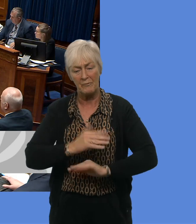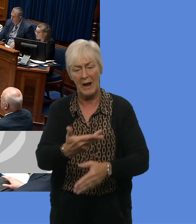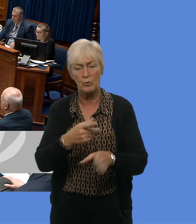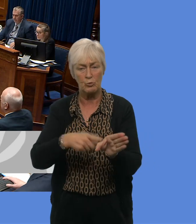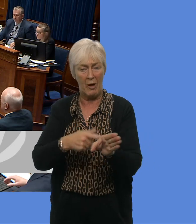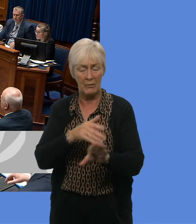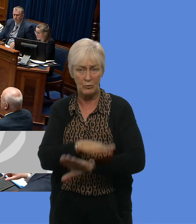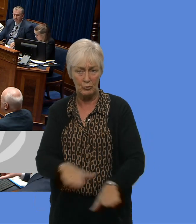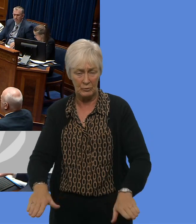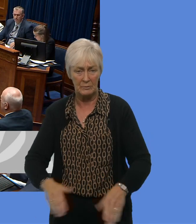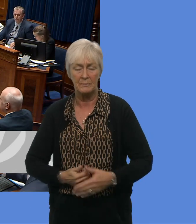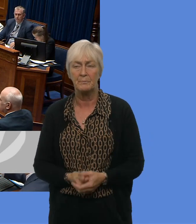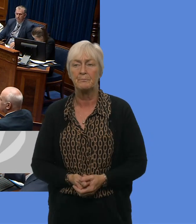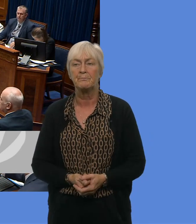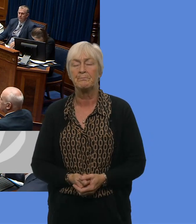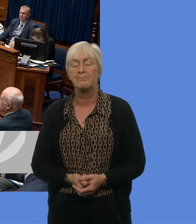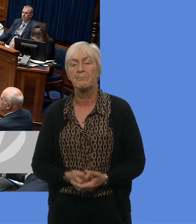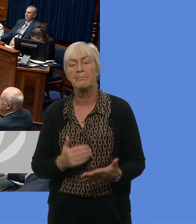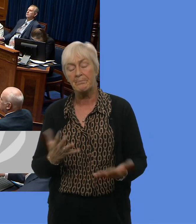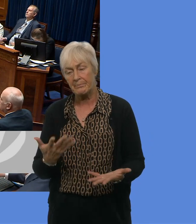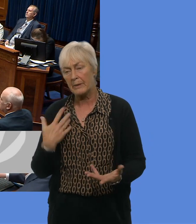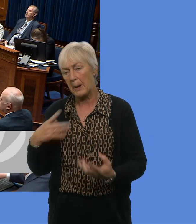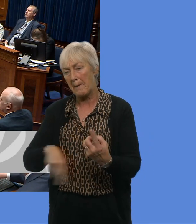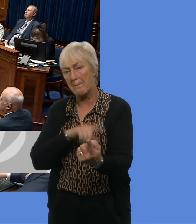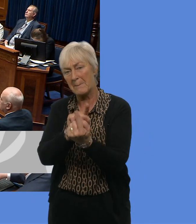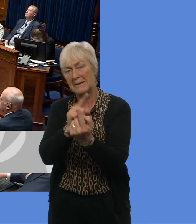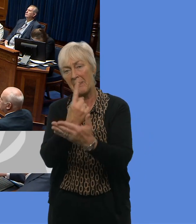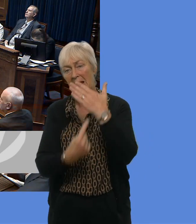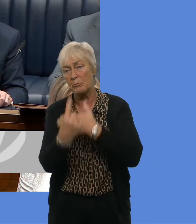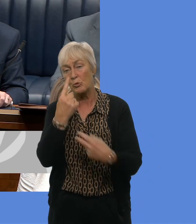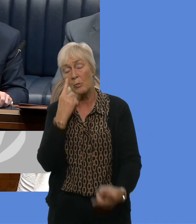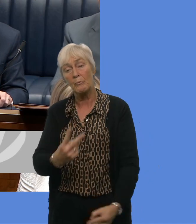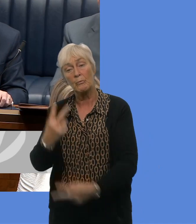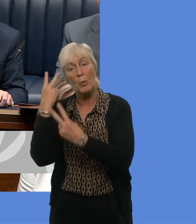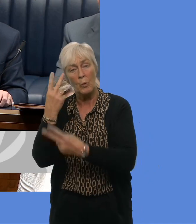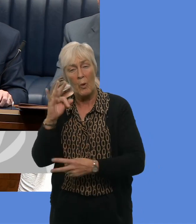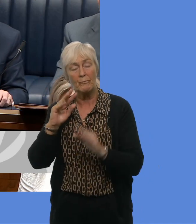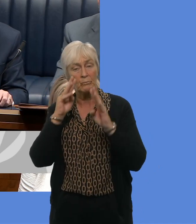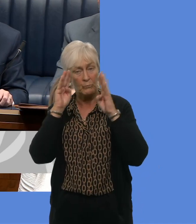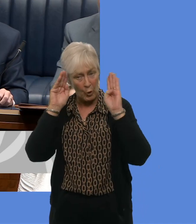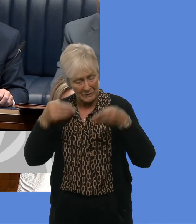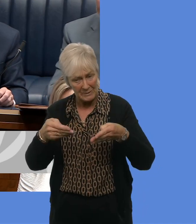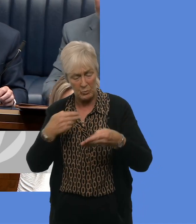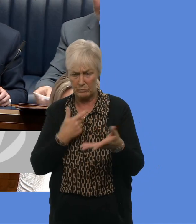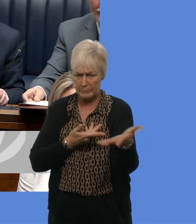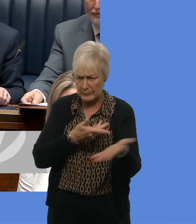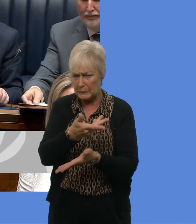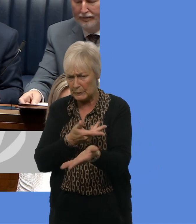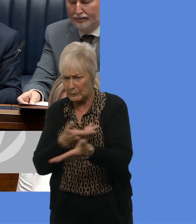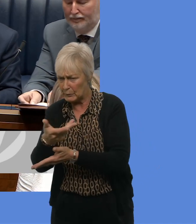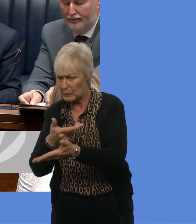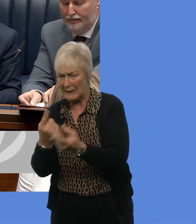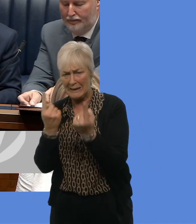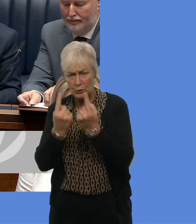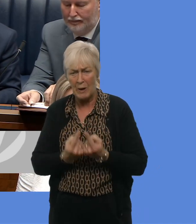Minister. I met last week with the independent reviewer of autism, and we discussed these very issues in terms of how do we